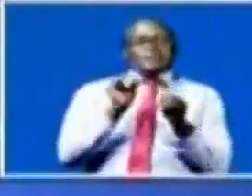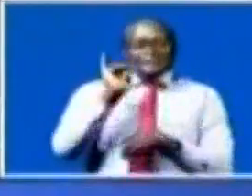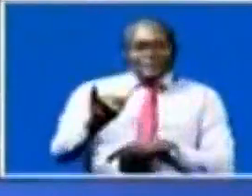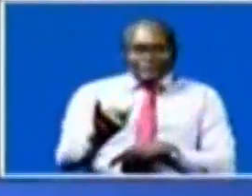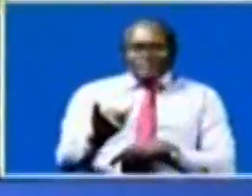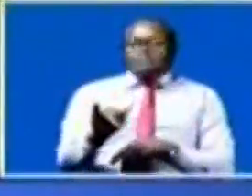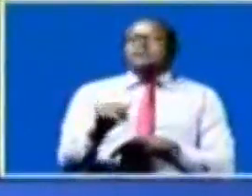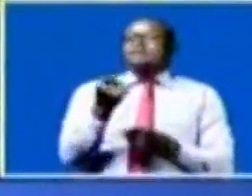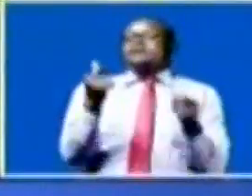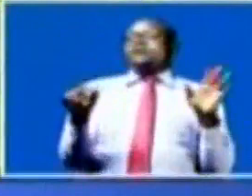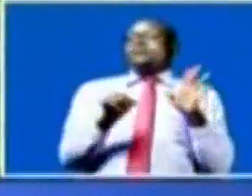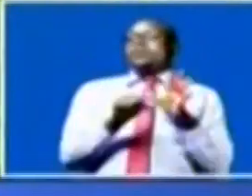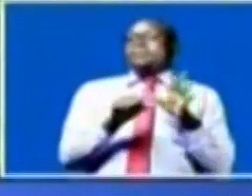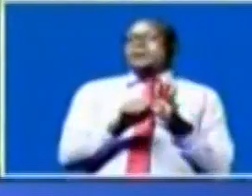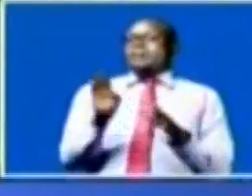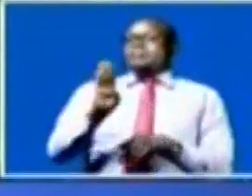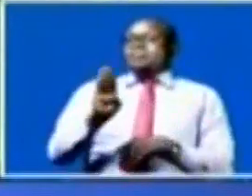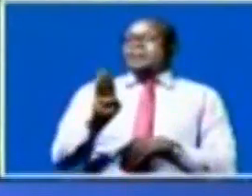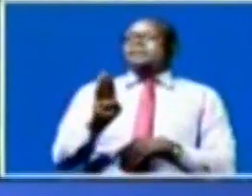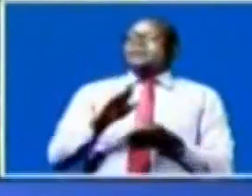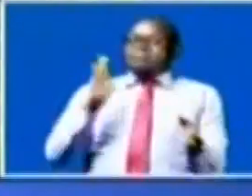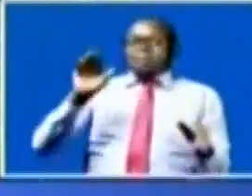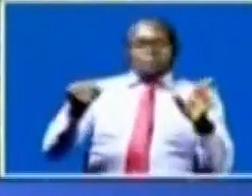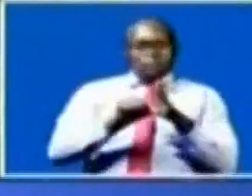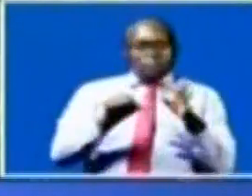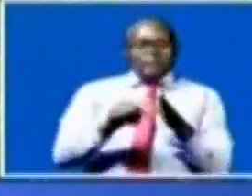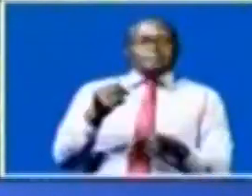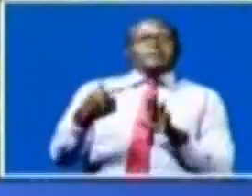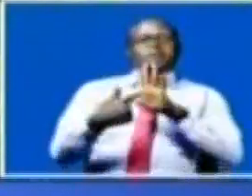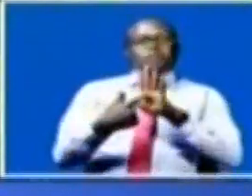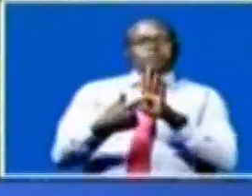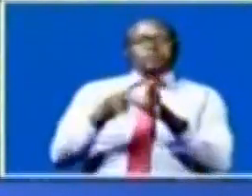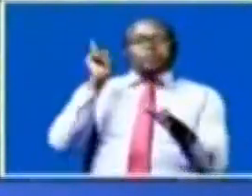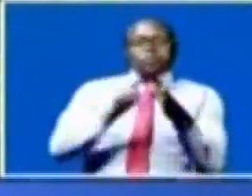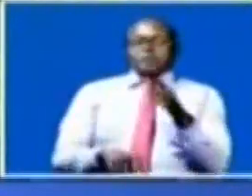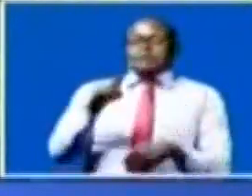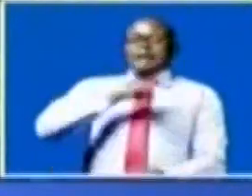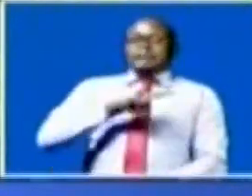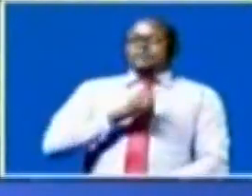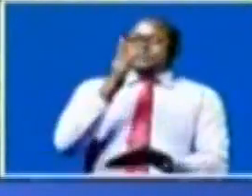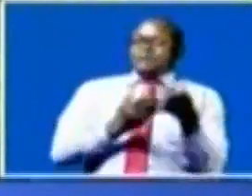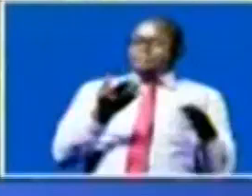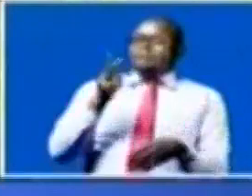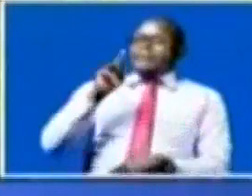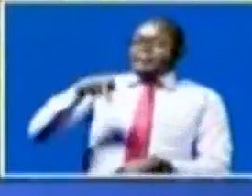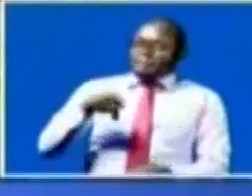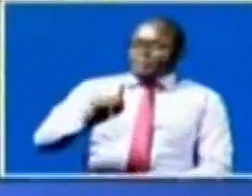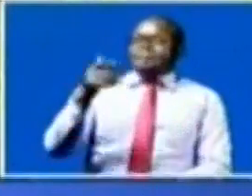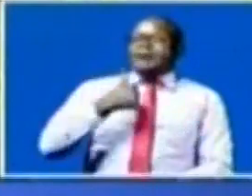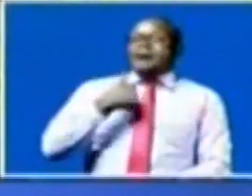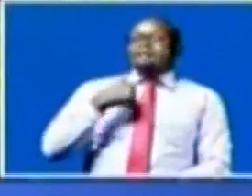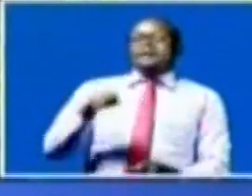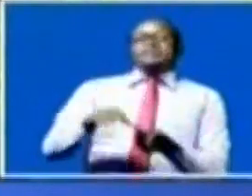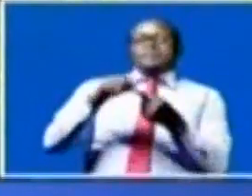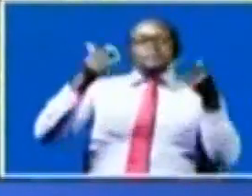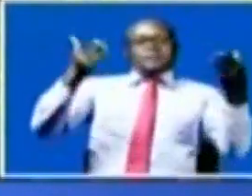of the iceberg. Bomet was even more so unfortunate because it just shows the kind of attitude that some of my colleagues in Jubilee have, especially from the Rift